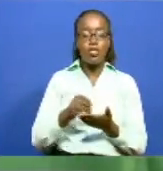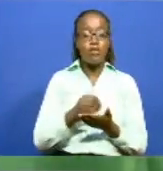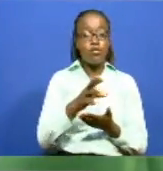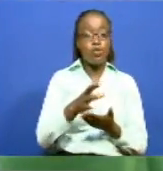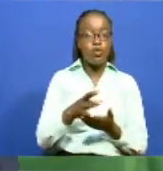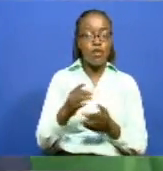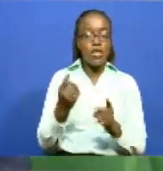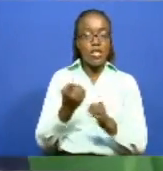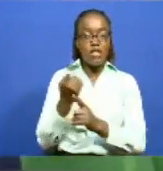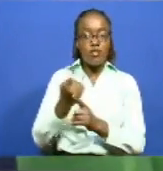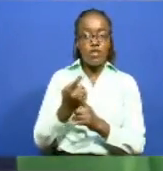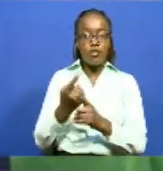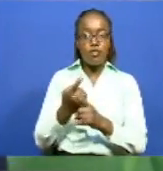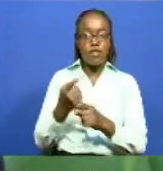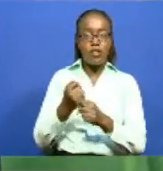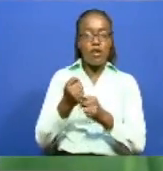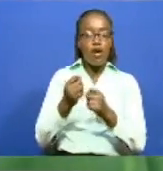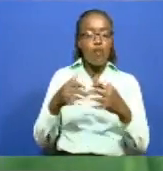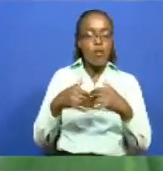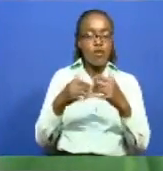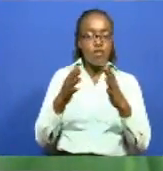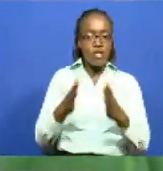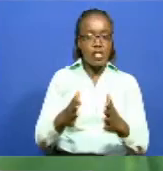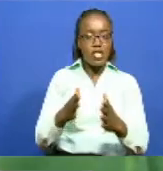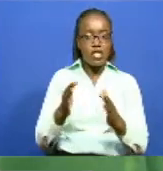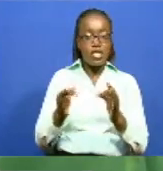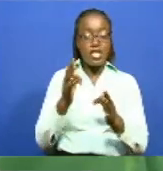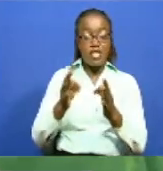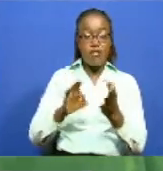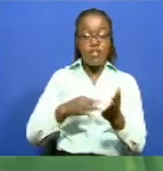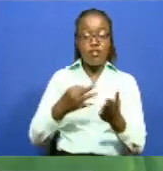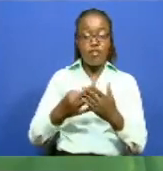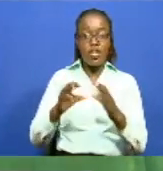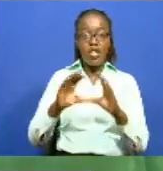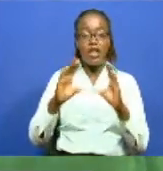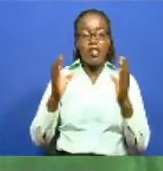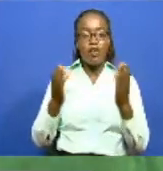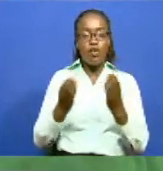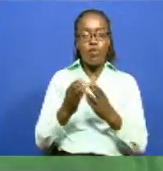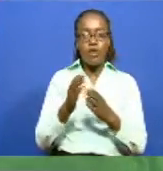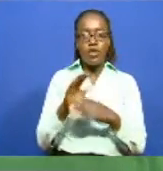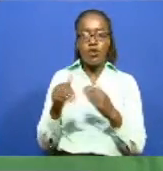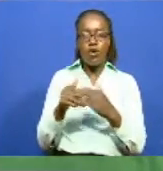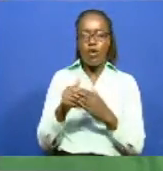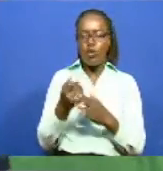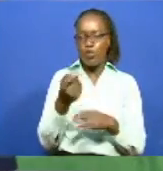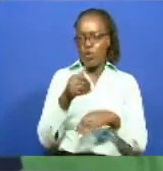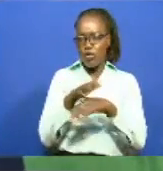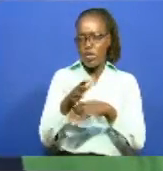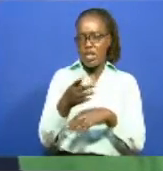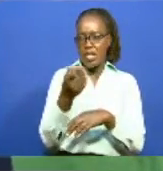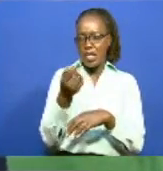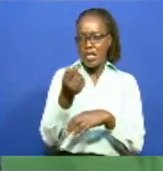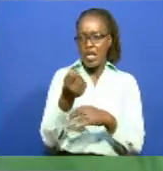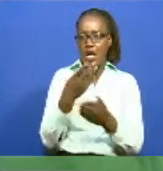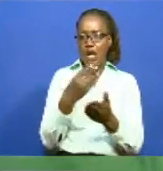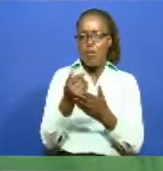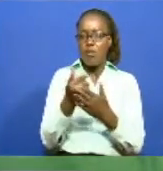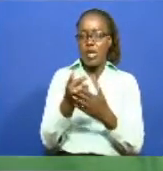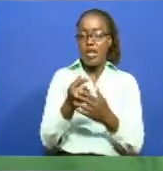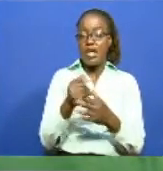manufacturers. If it does not work, the global community loses very little money, rather than go it